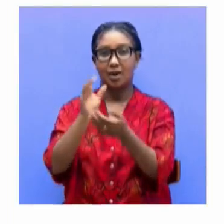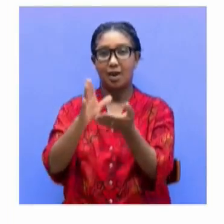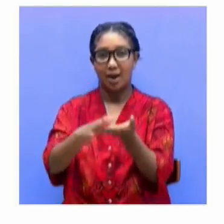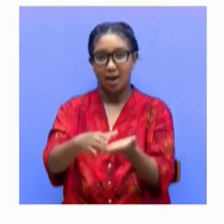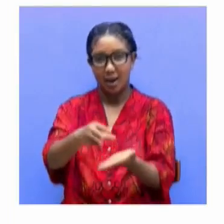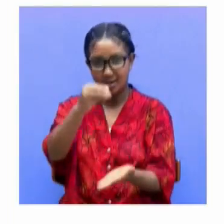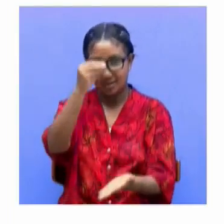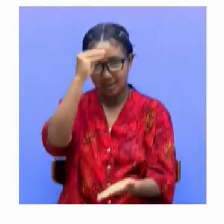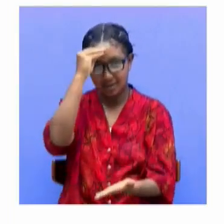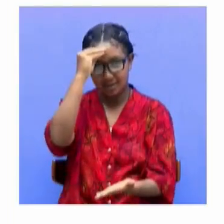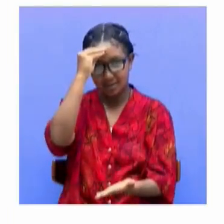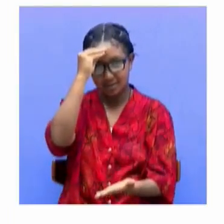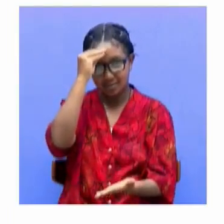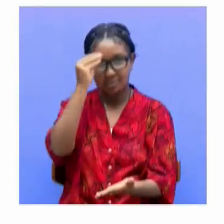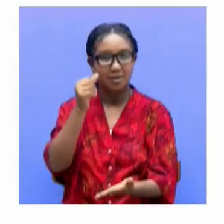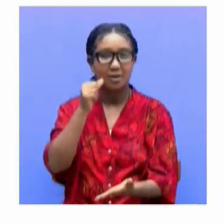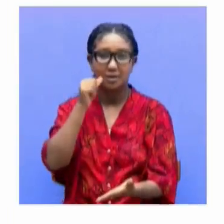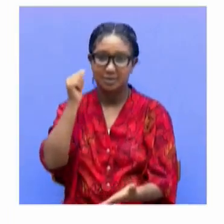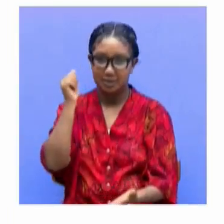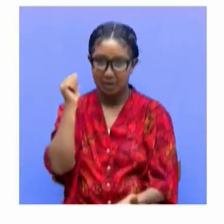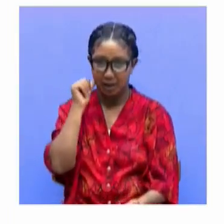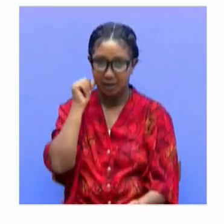lesson yesterday.